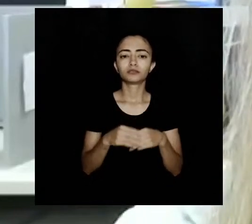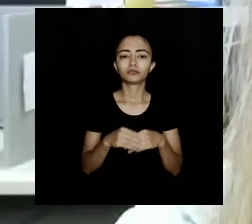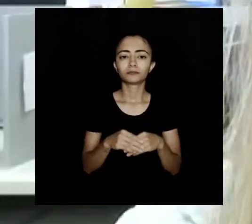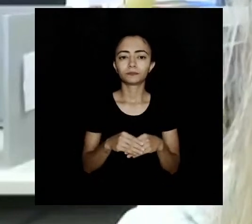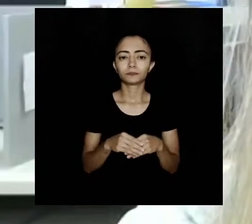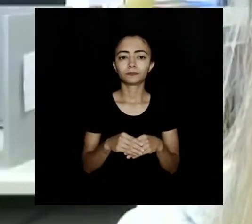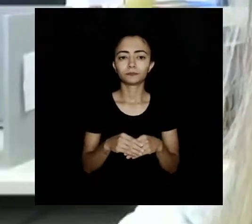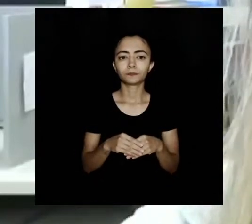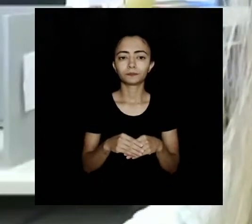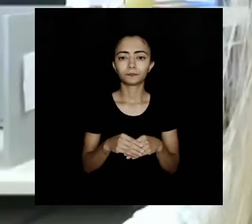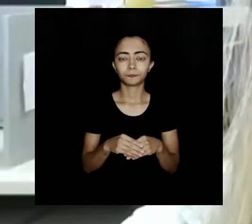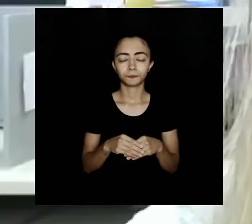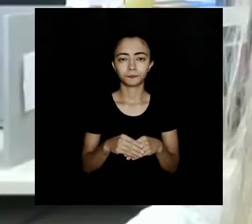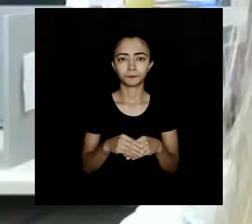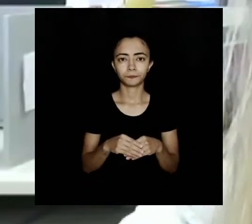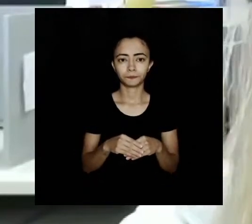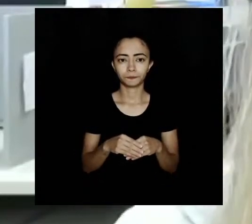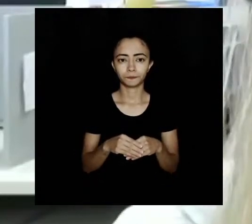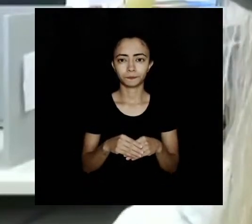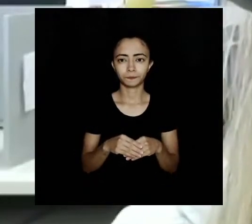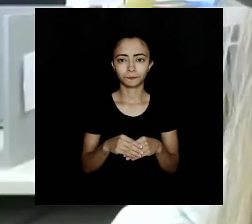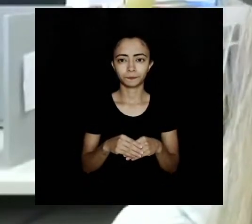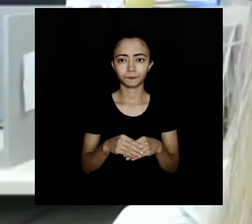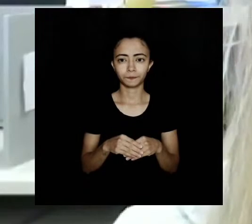wonderful event.